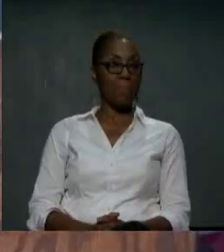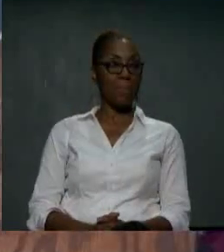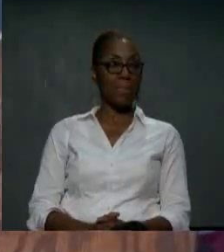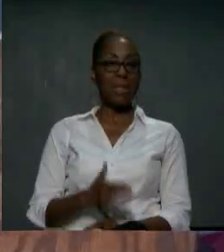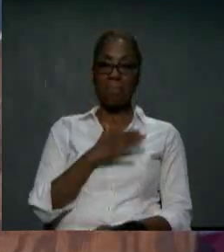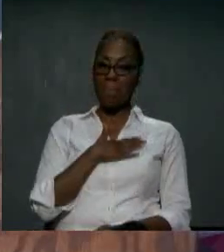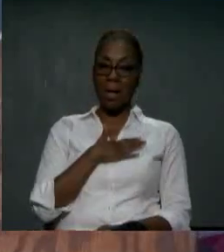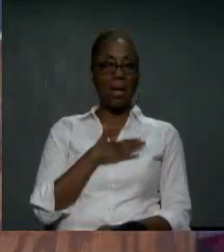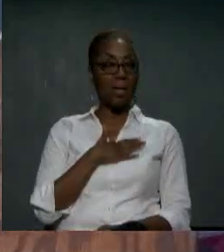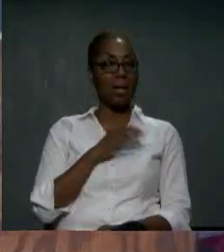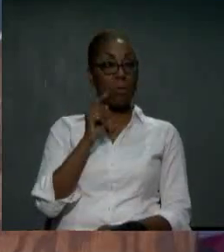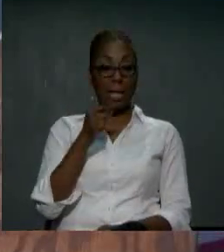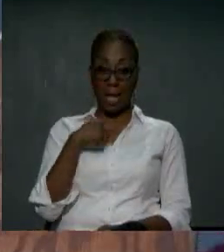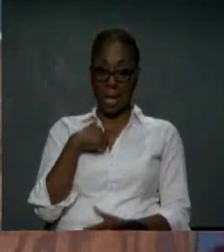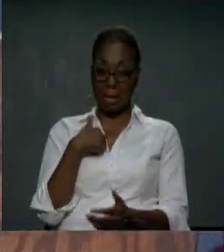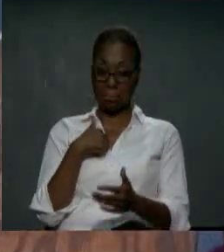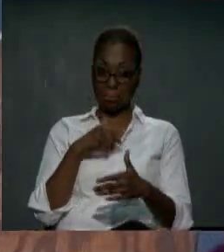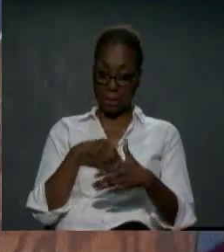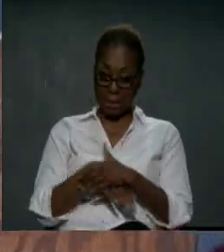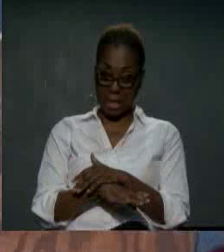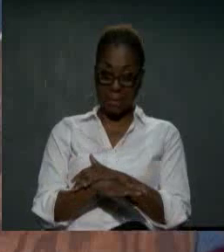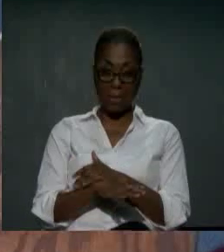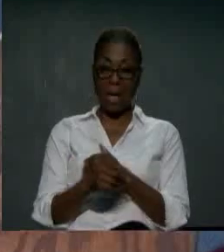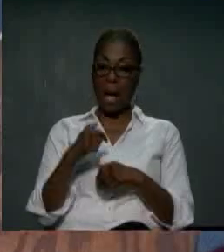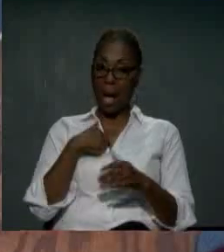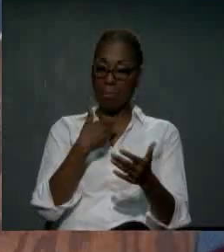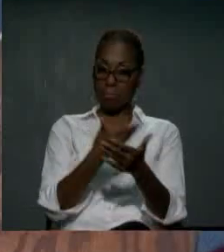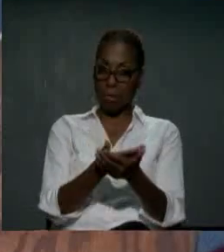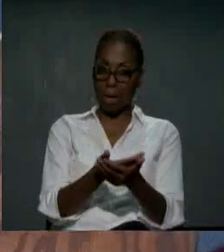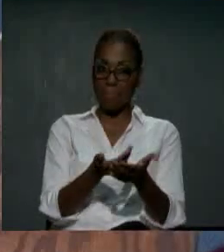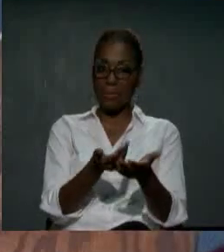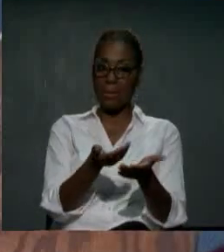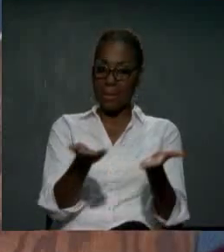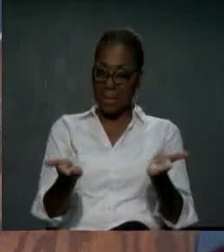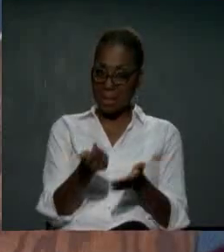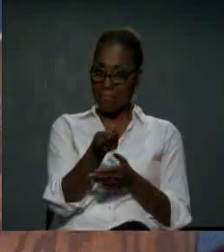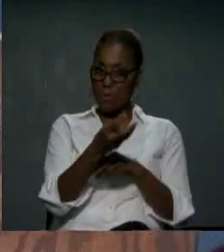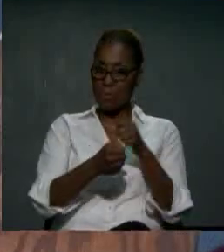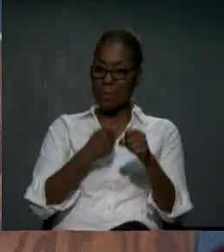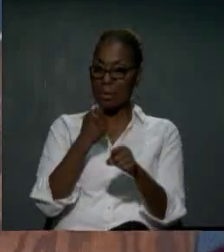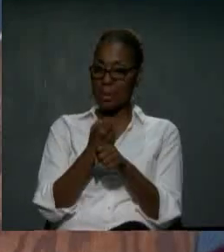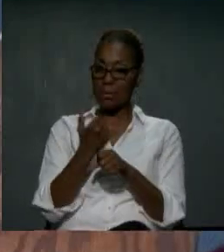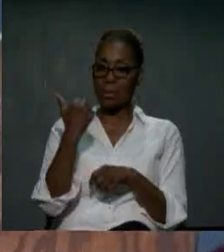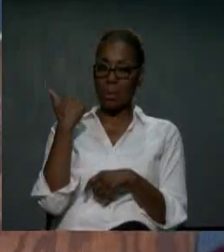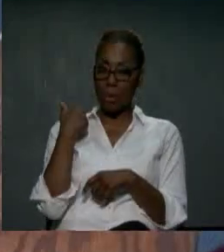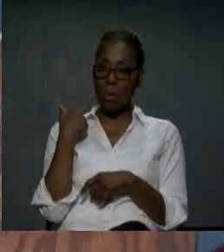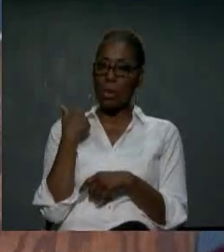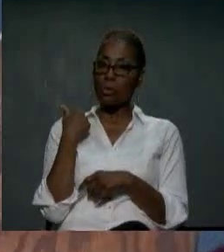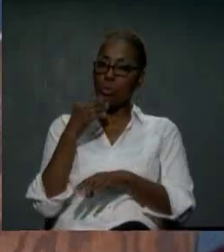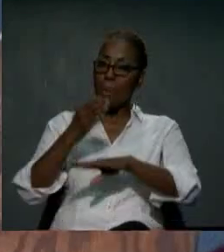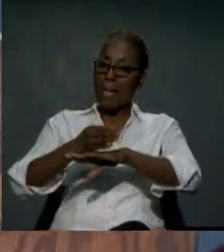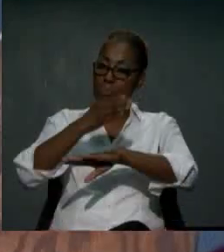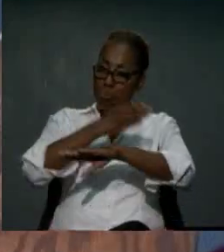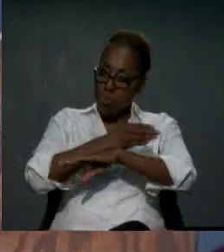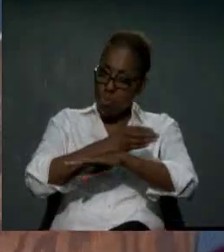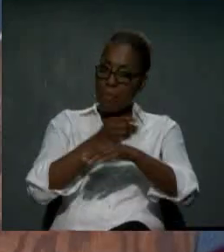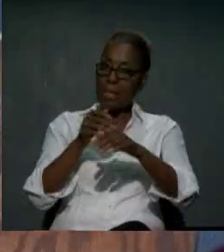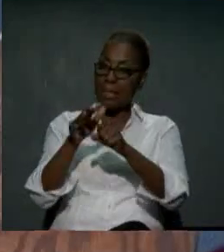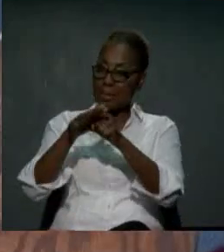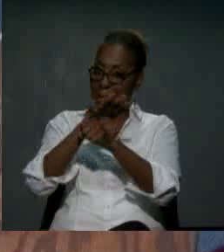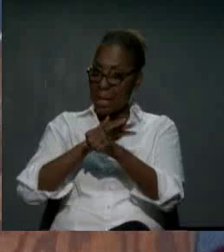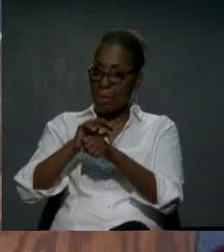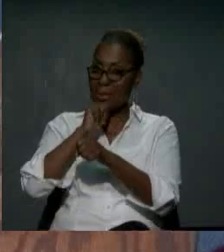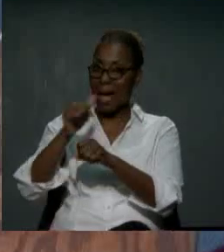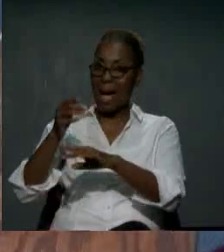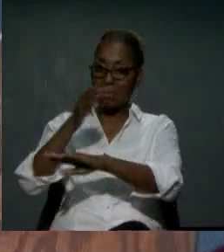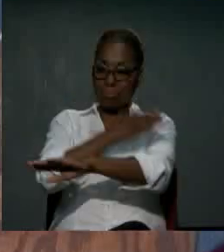my promise that when I came here a number of years ago to add to the neighborhood, not take from it. And